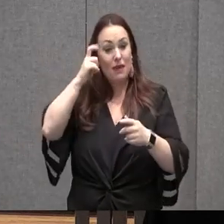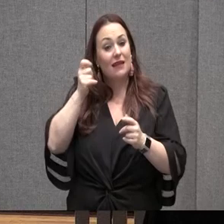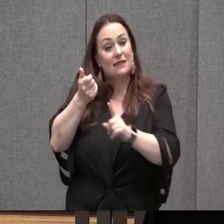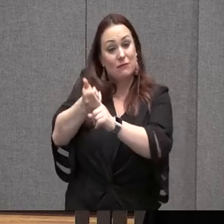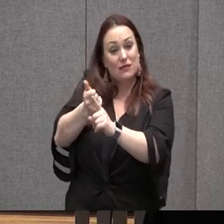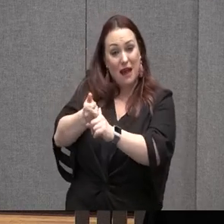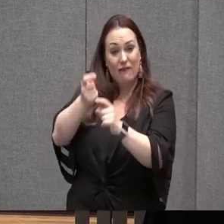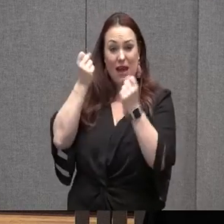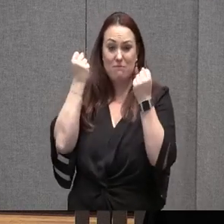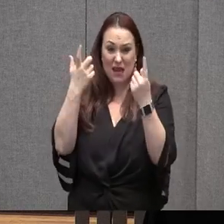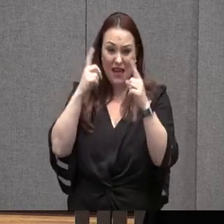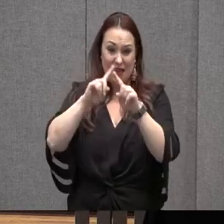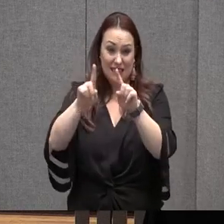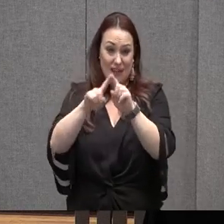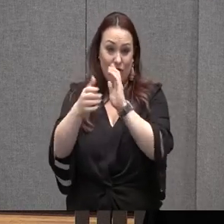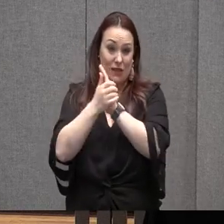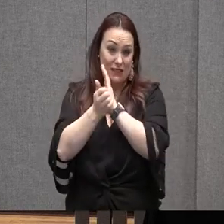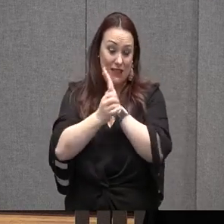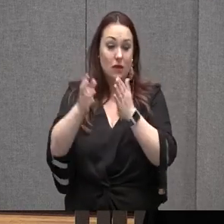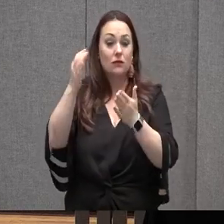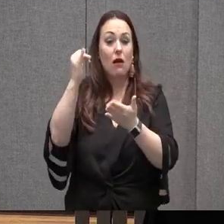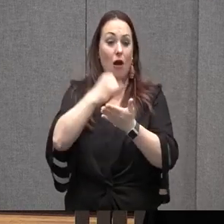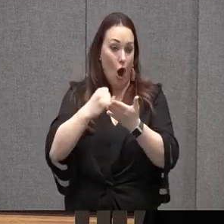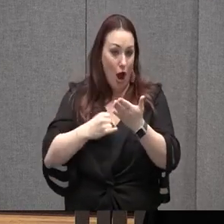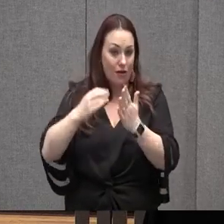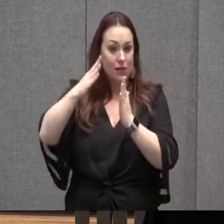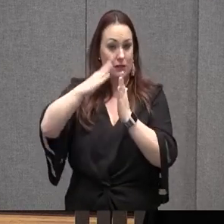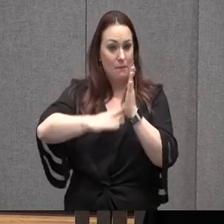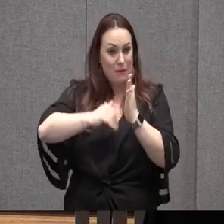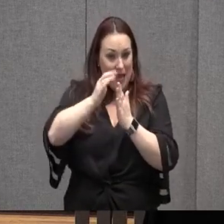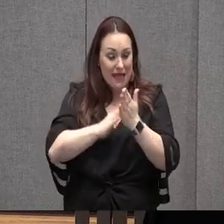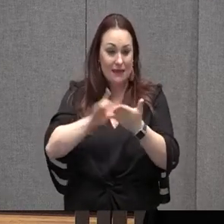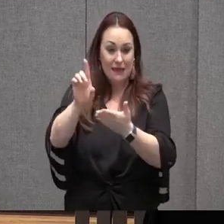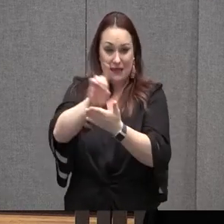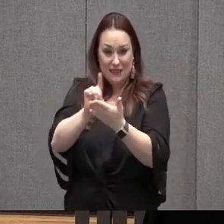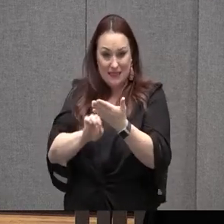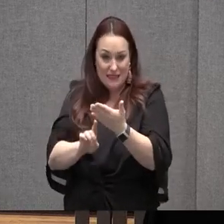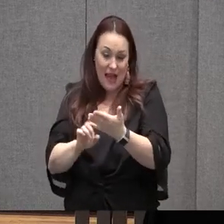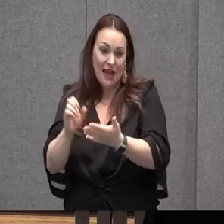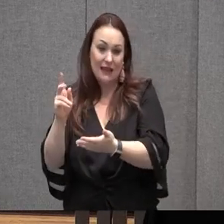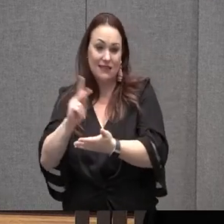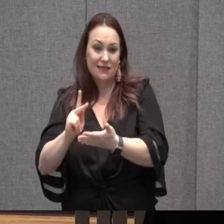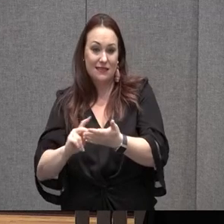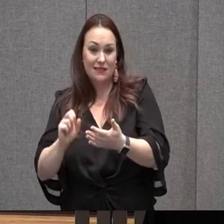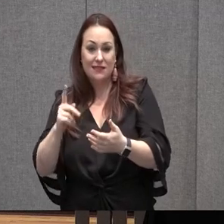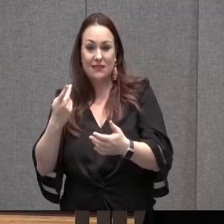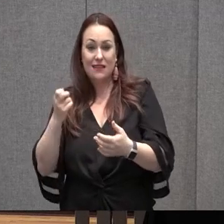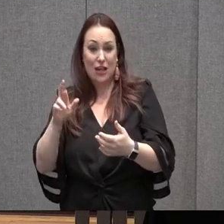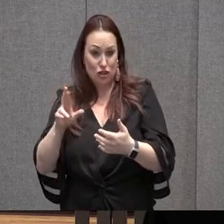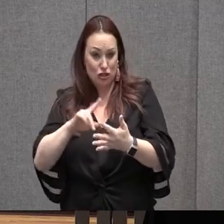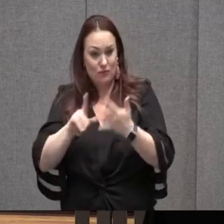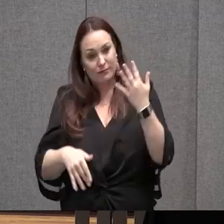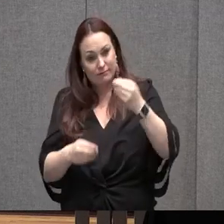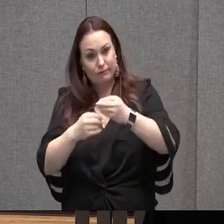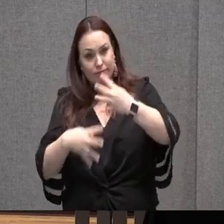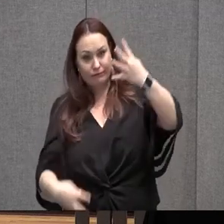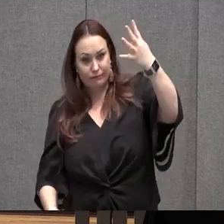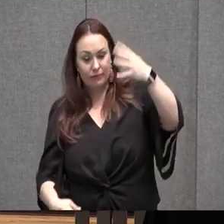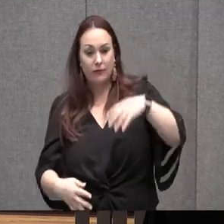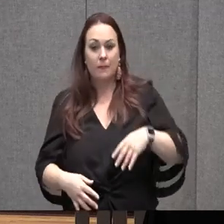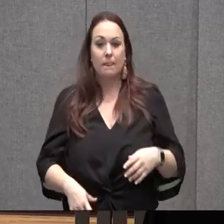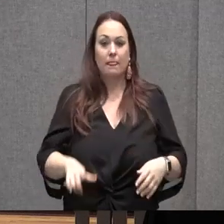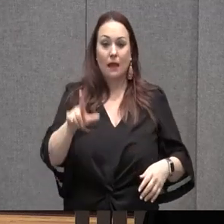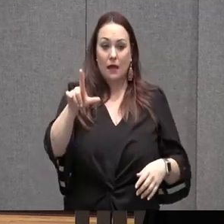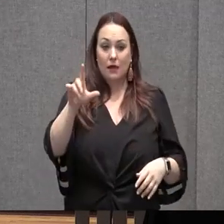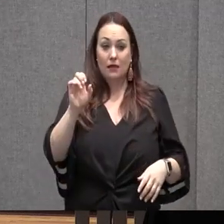But this I did not know. So I'm just going to read. Sure. I put a little bookmark. Leonardo's drawings for catapults,